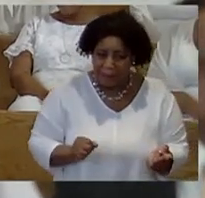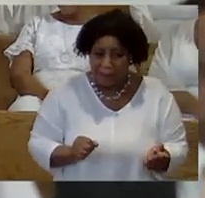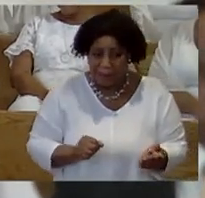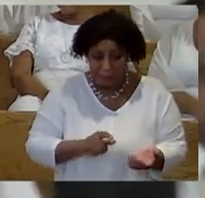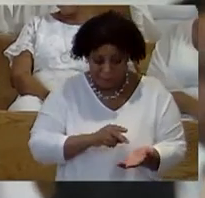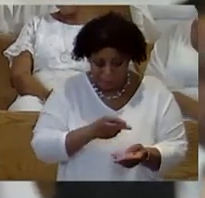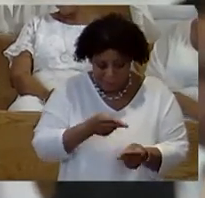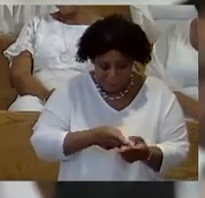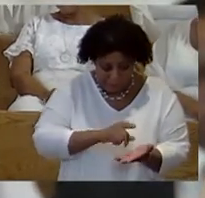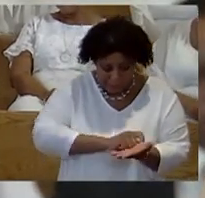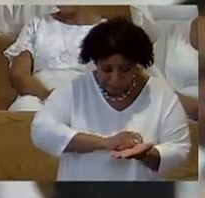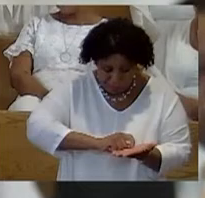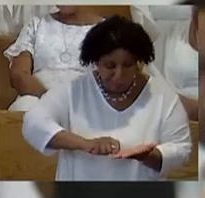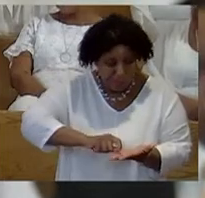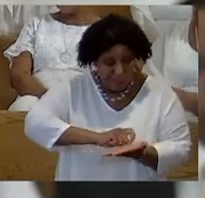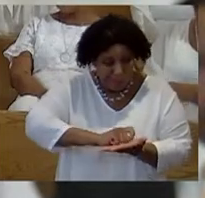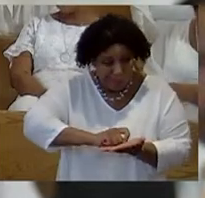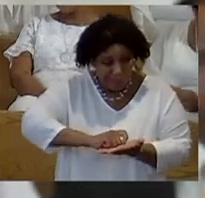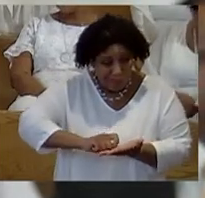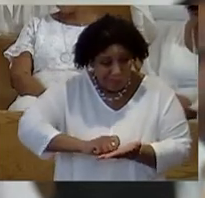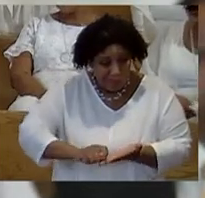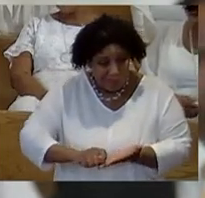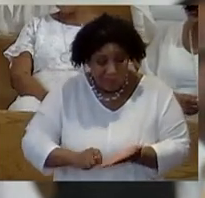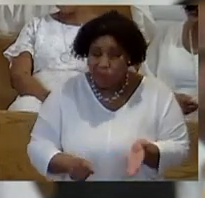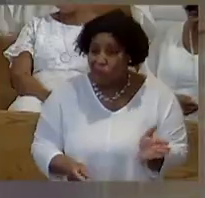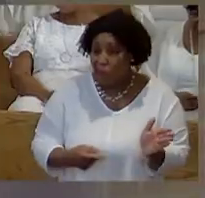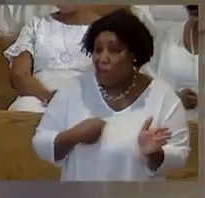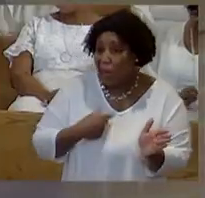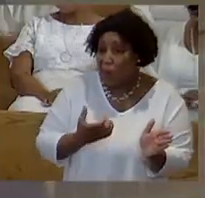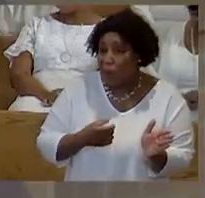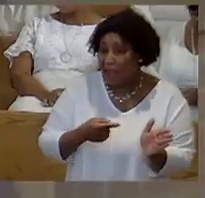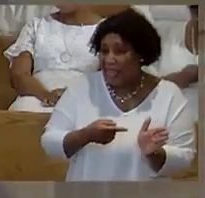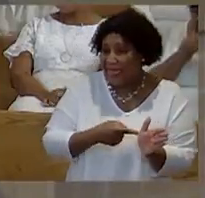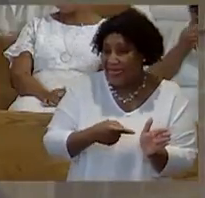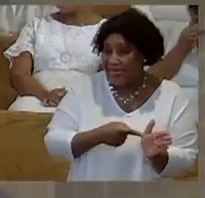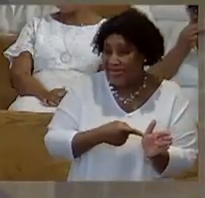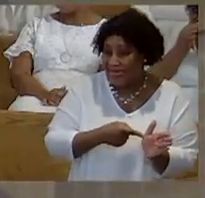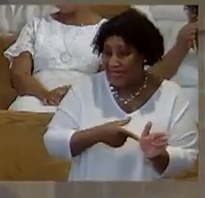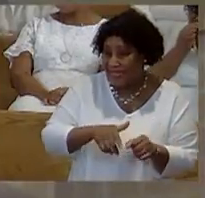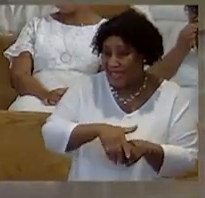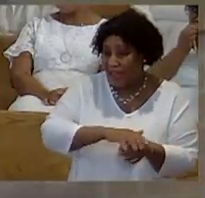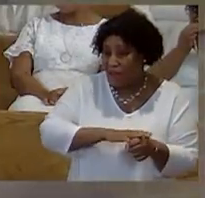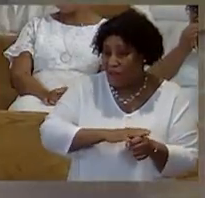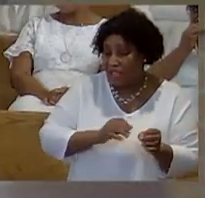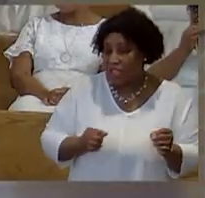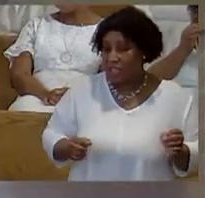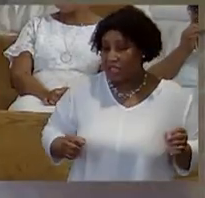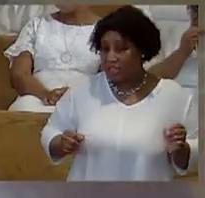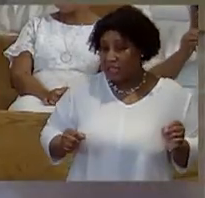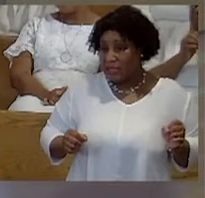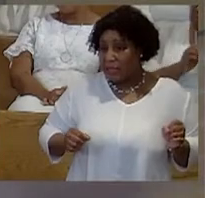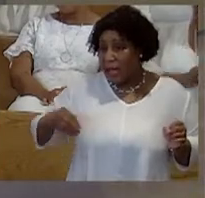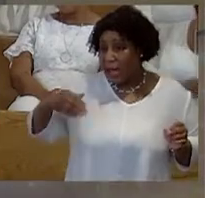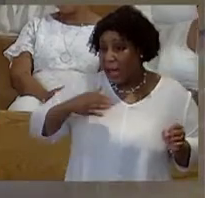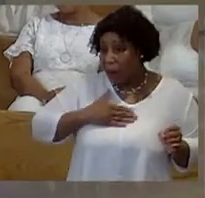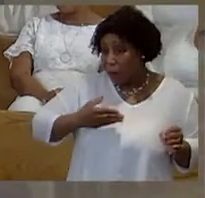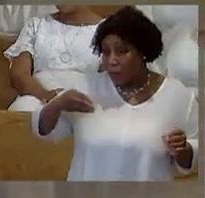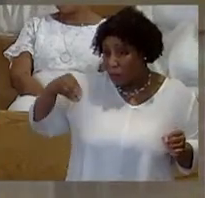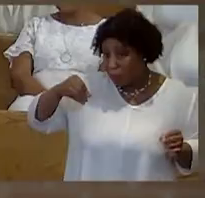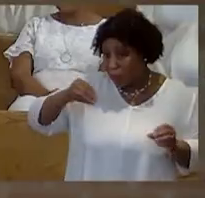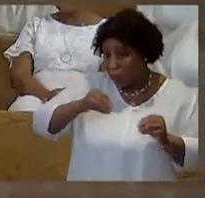your name on the line and say, I want this coverage. I'm willing to pay a little bit more for this